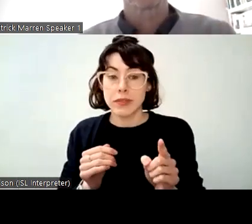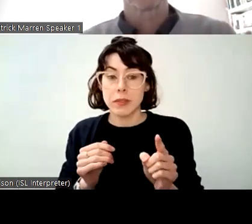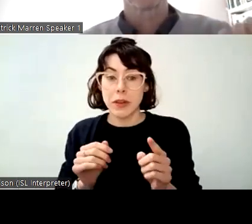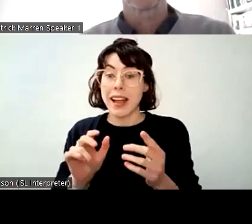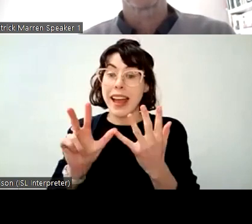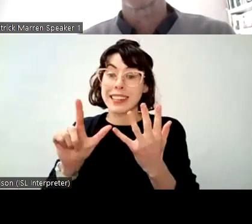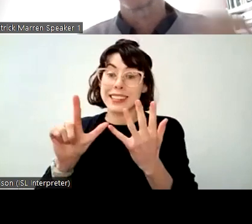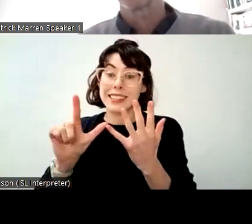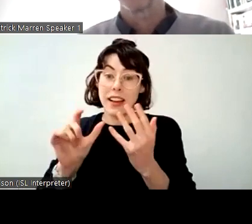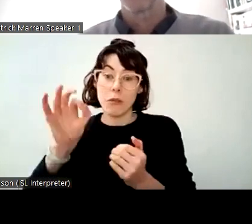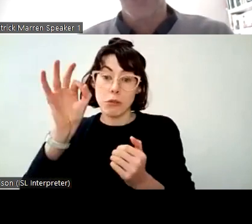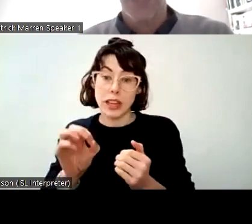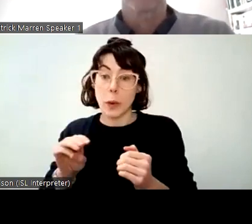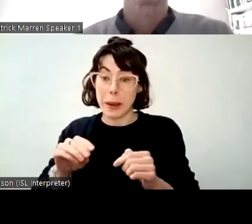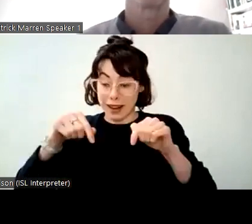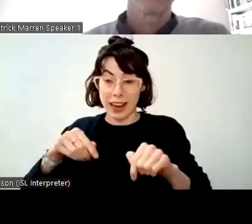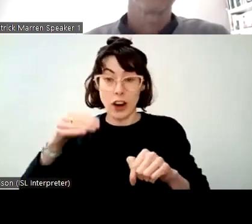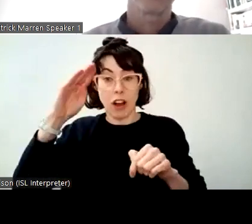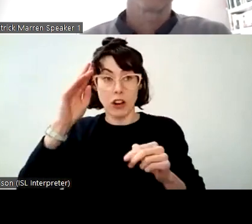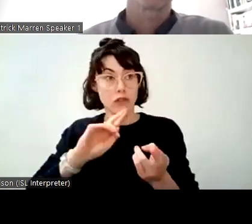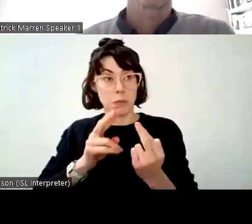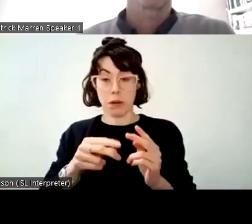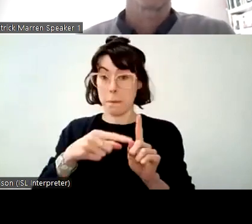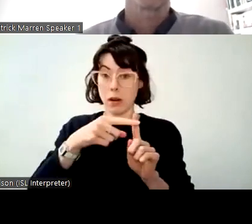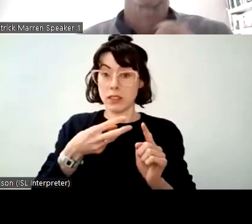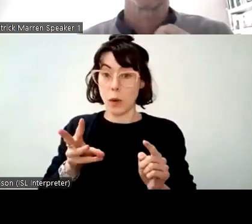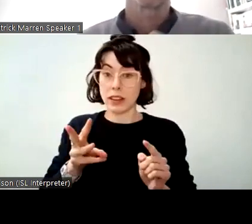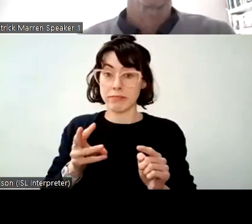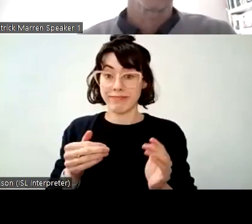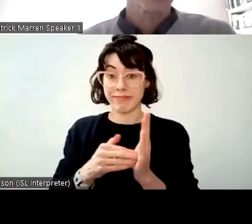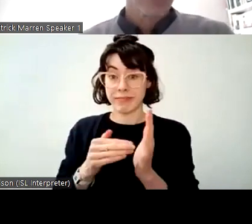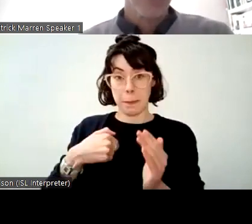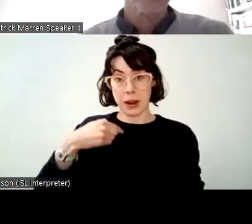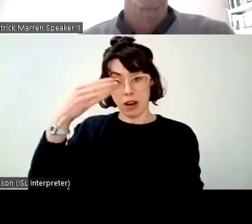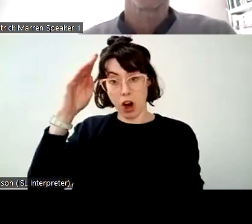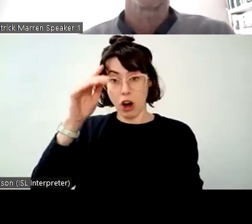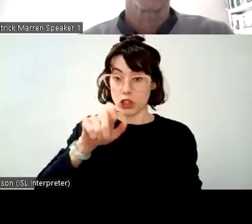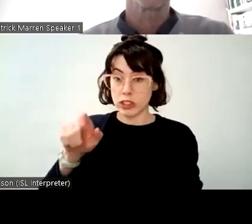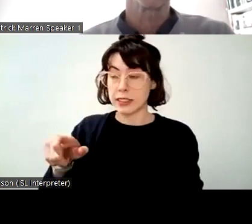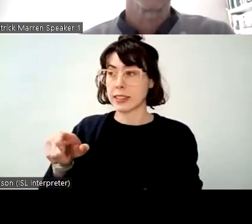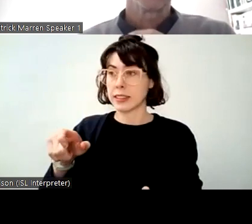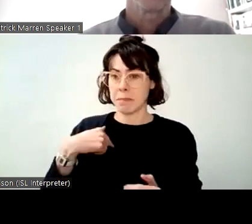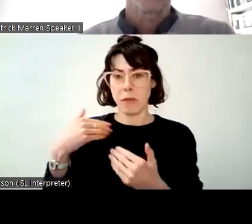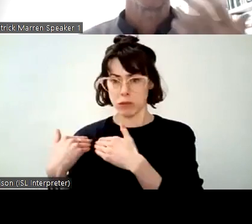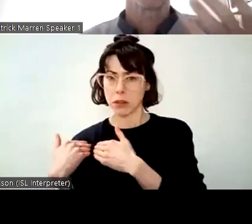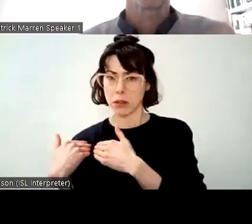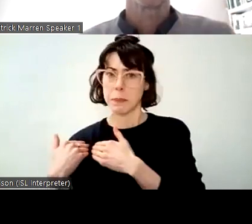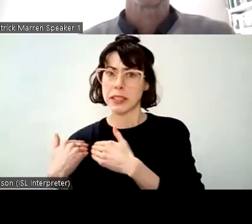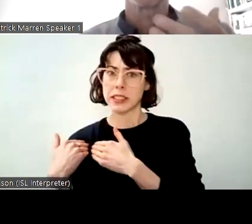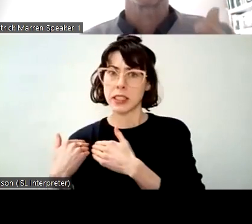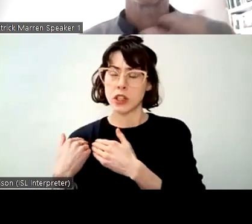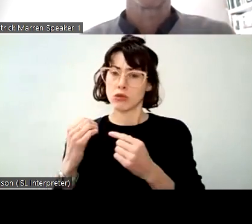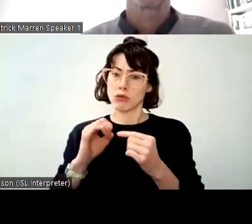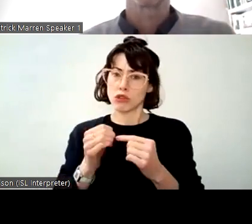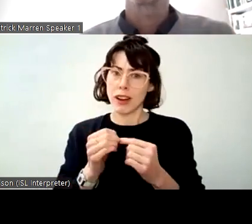positively, recognizing the responsibility that we have as Irish citizens to climate change, to acting on climate change, and to trying